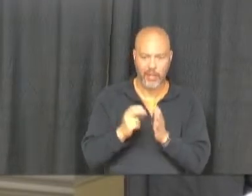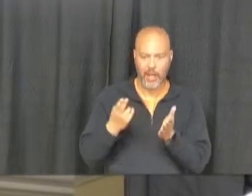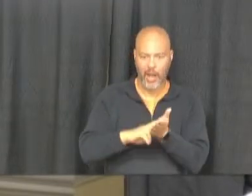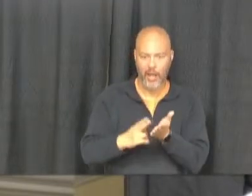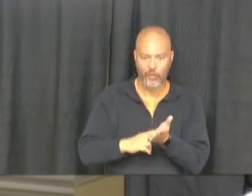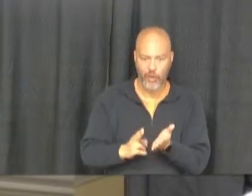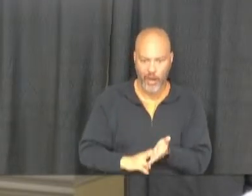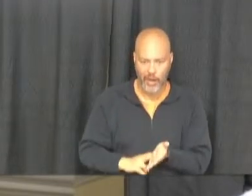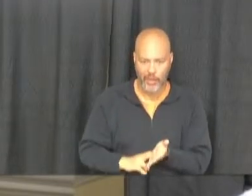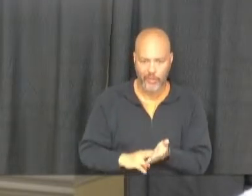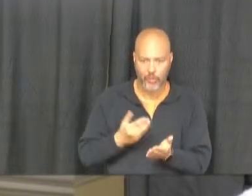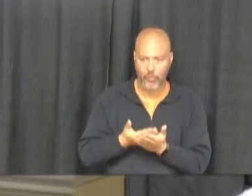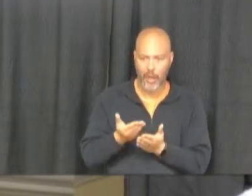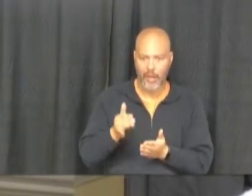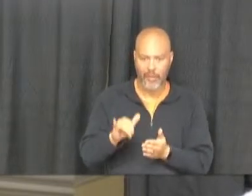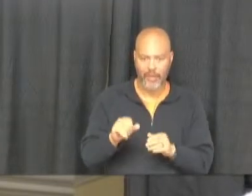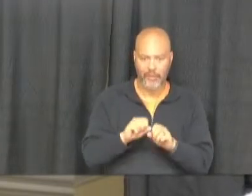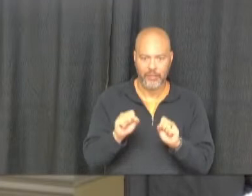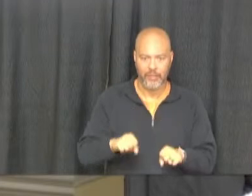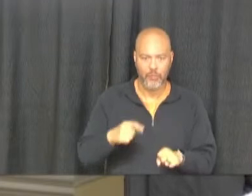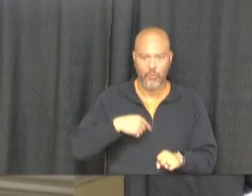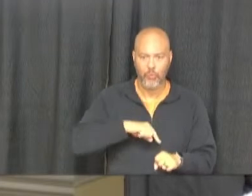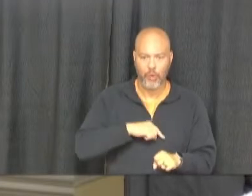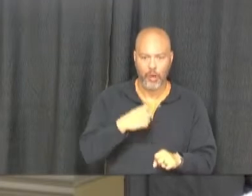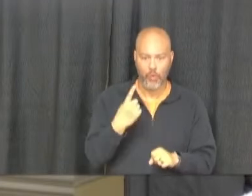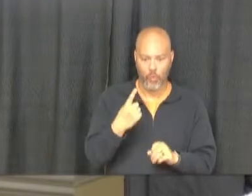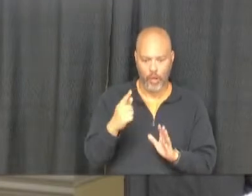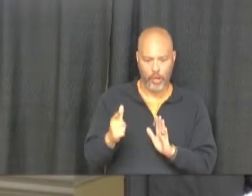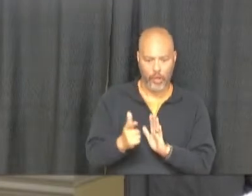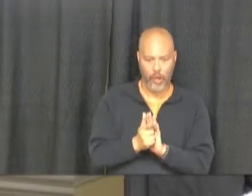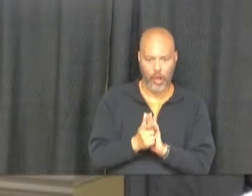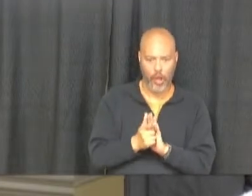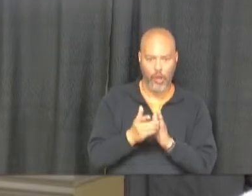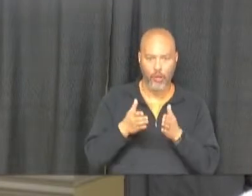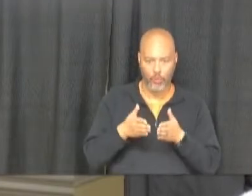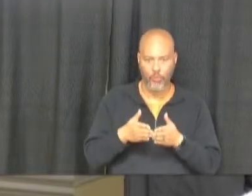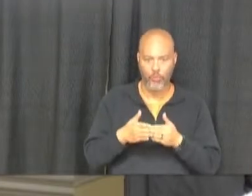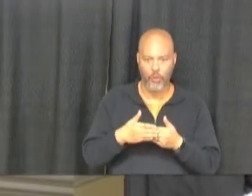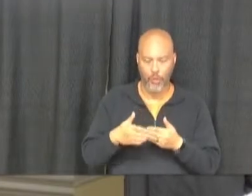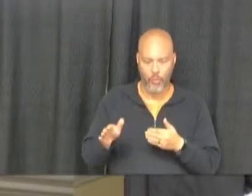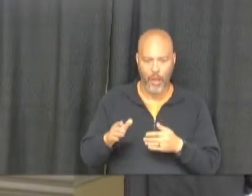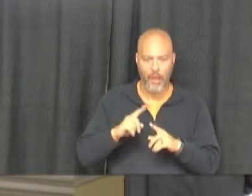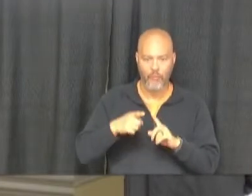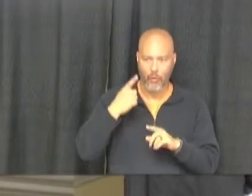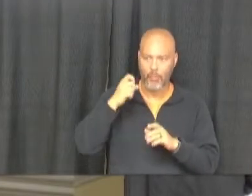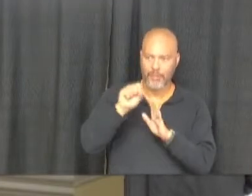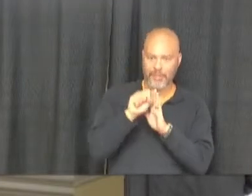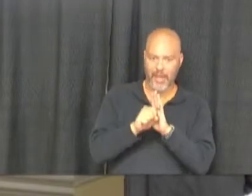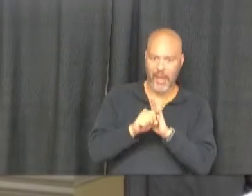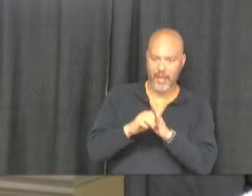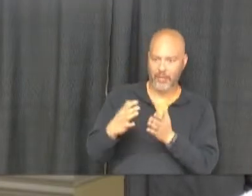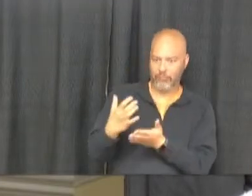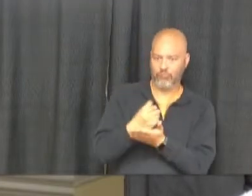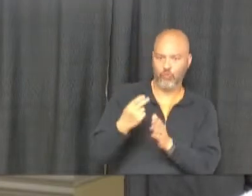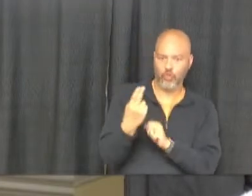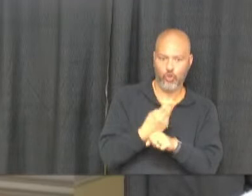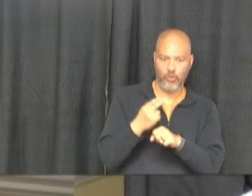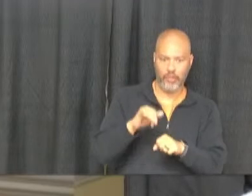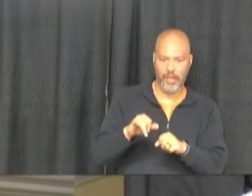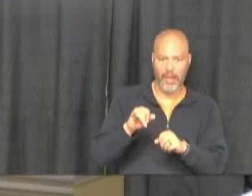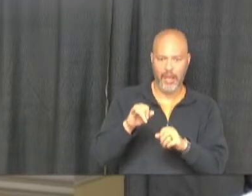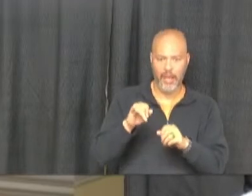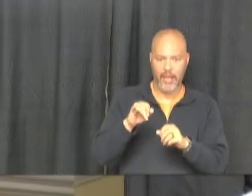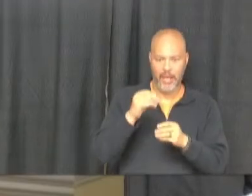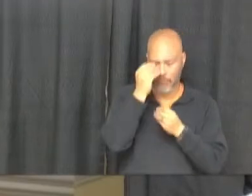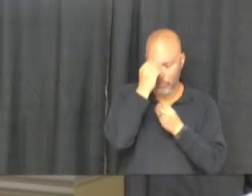contract to purchase this. We are one law away at the state level from them taking control of this data, and we would